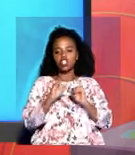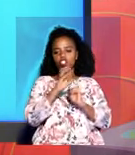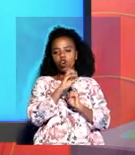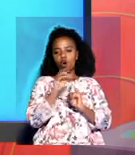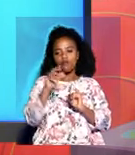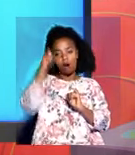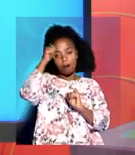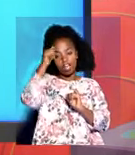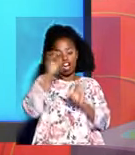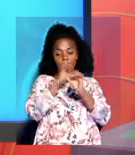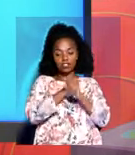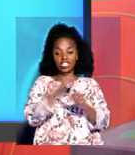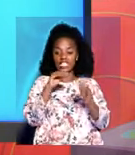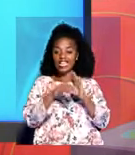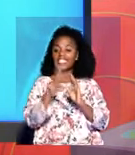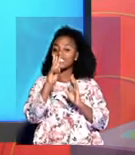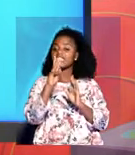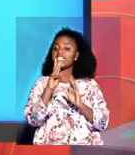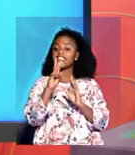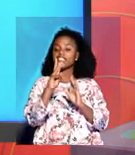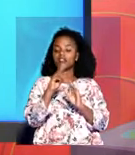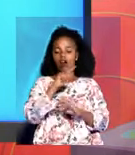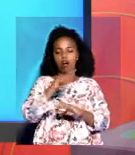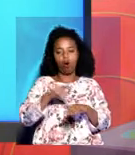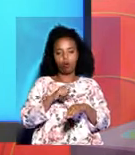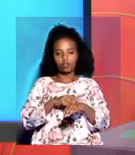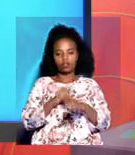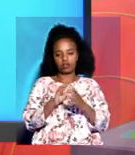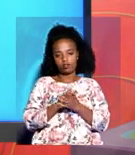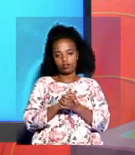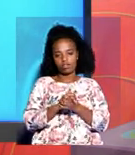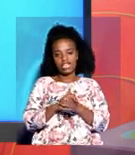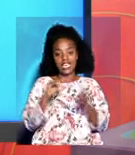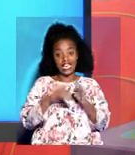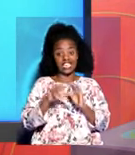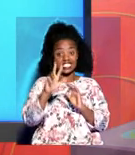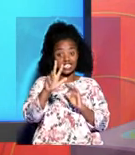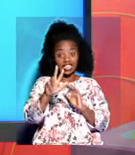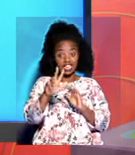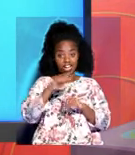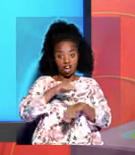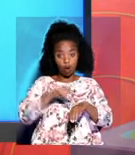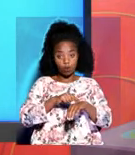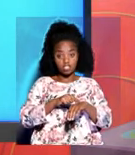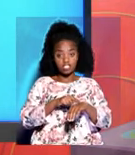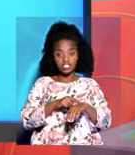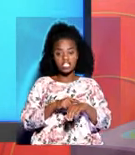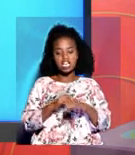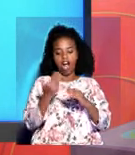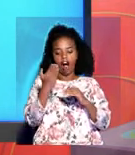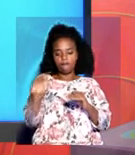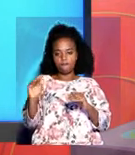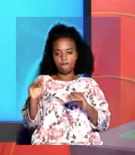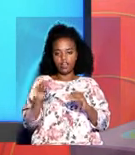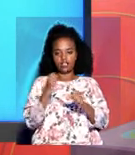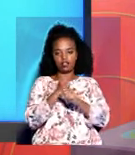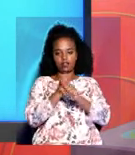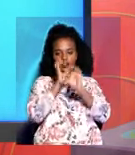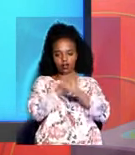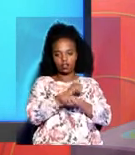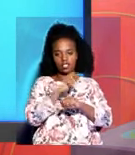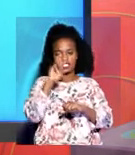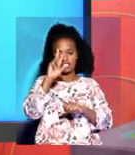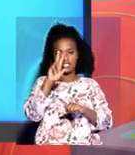finish in 3 hours? In 3 hours, he completes half of the job.